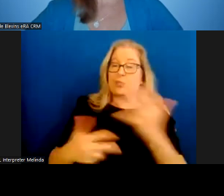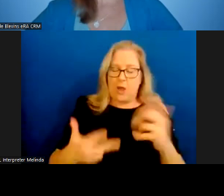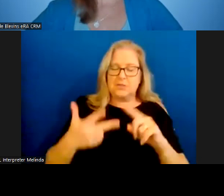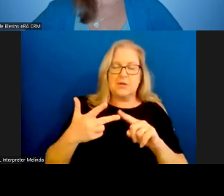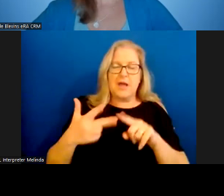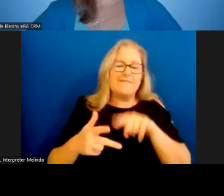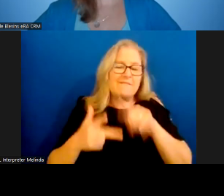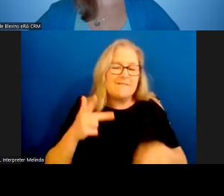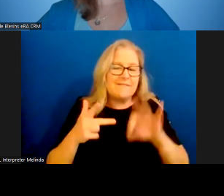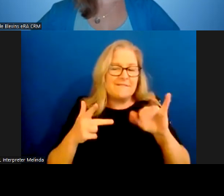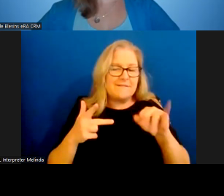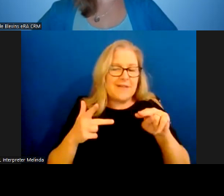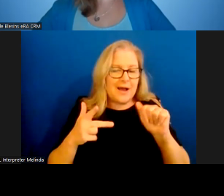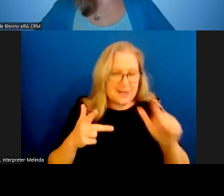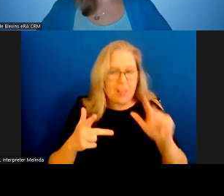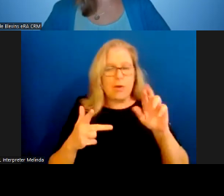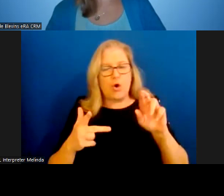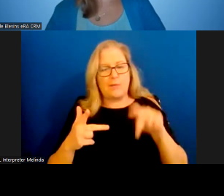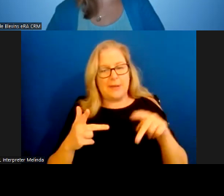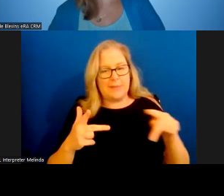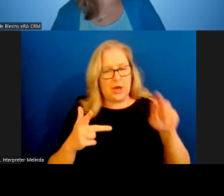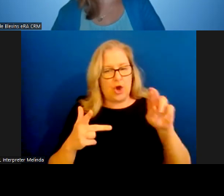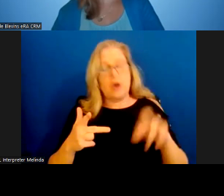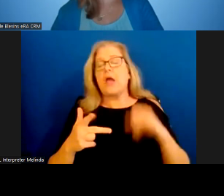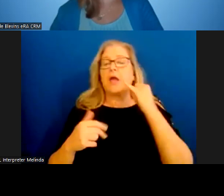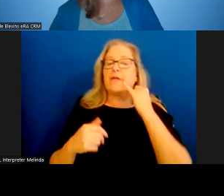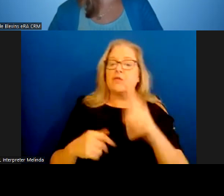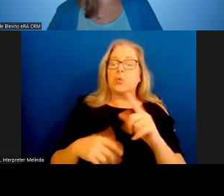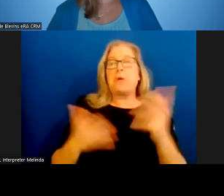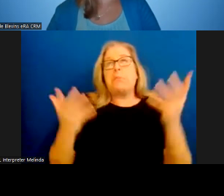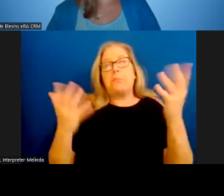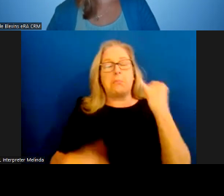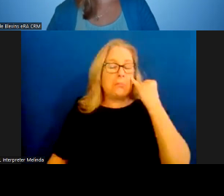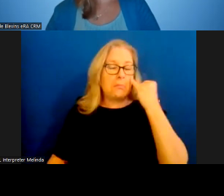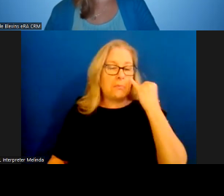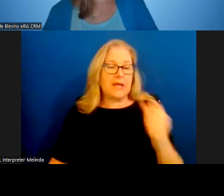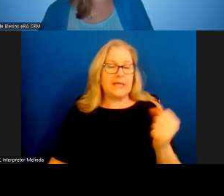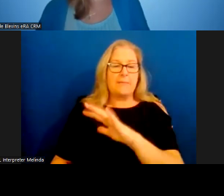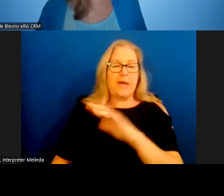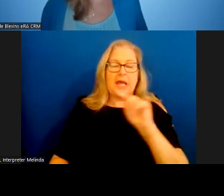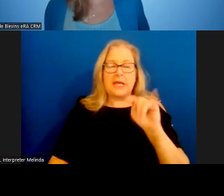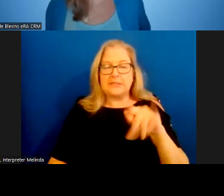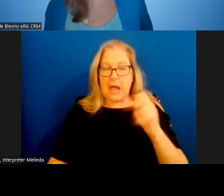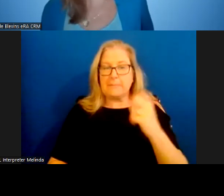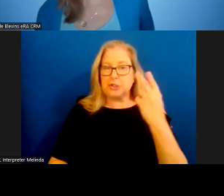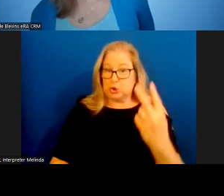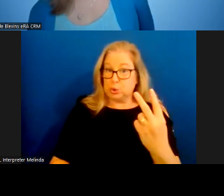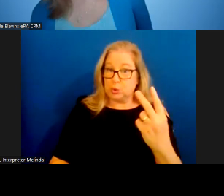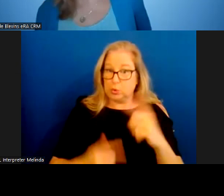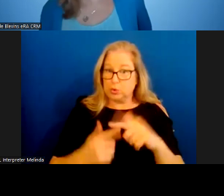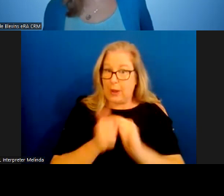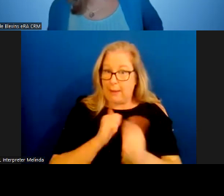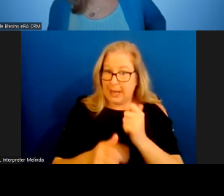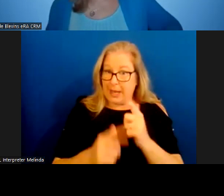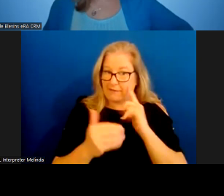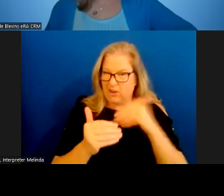Now, let's say you submitted a type 2 to compete,